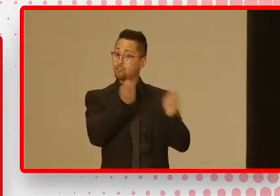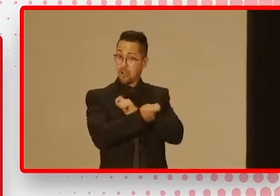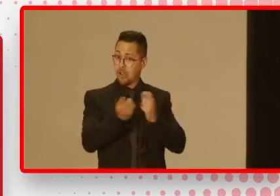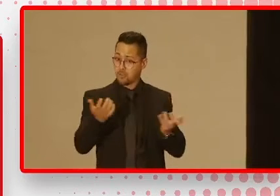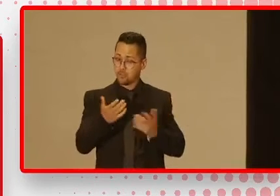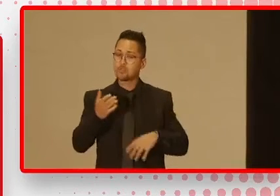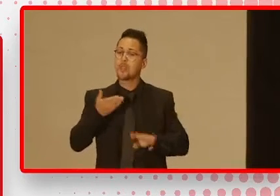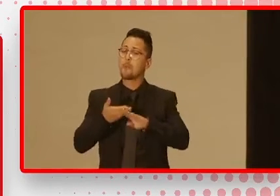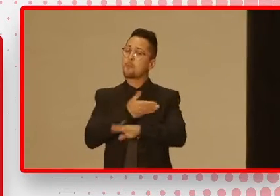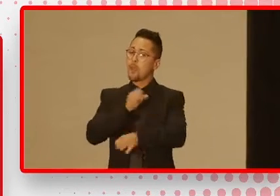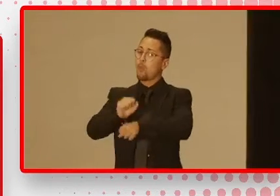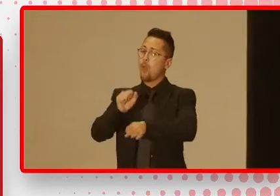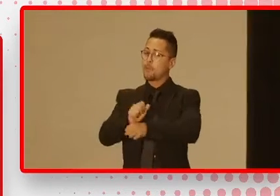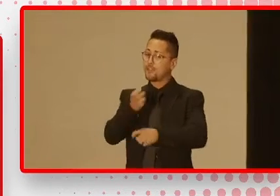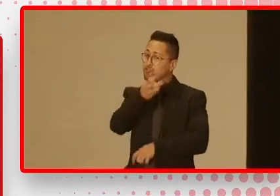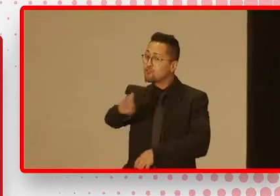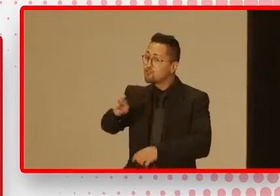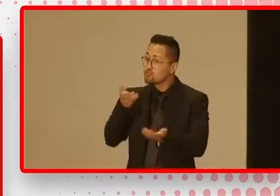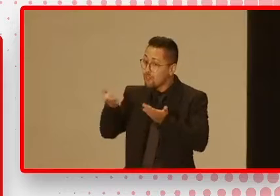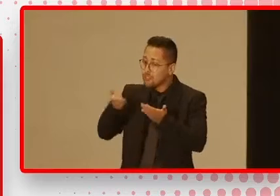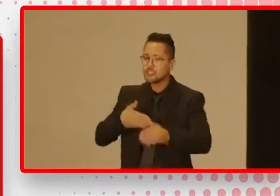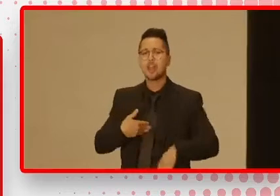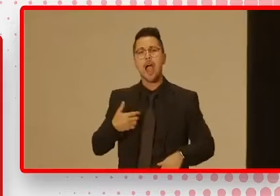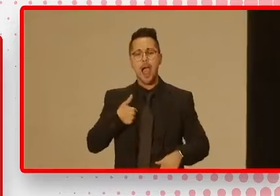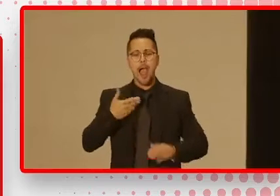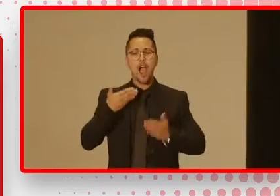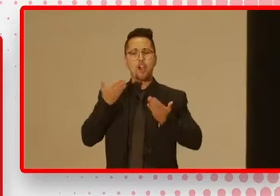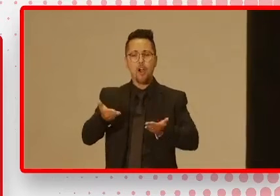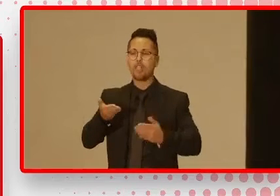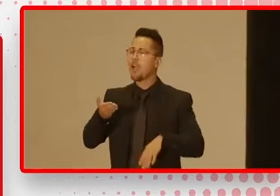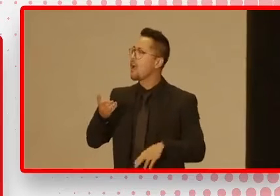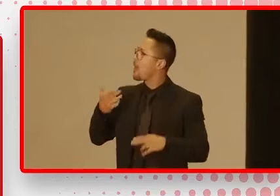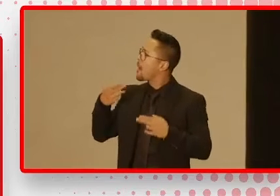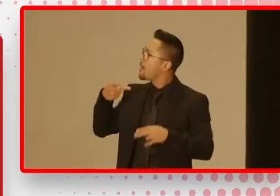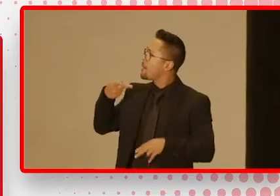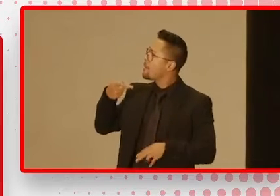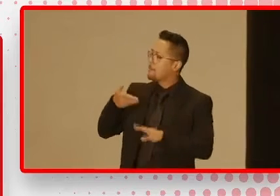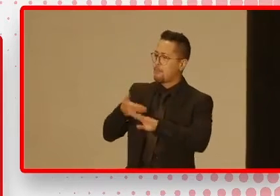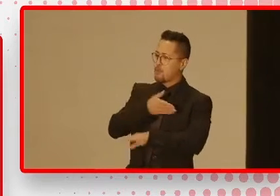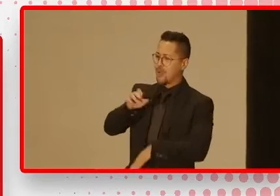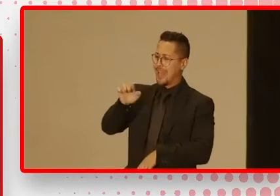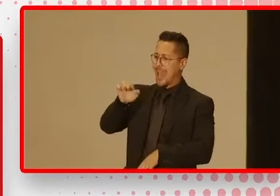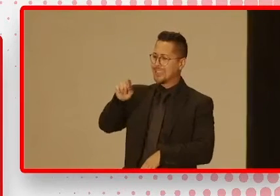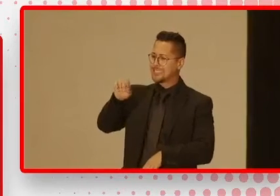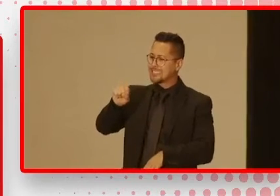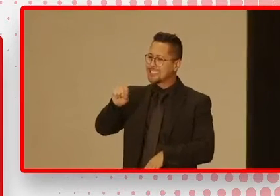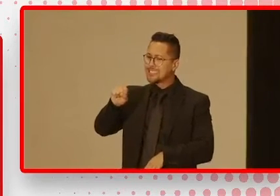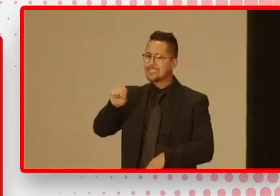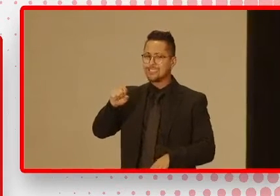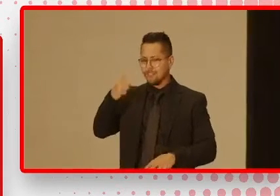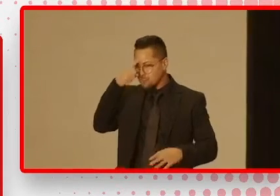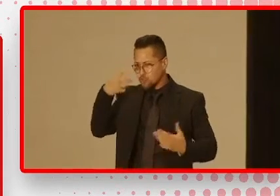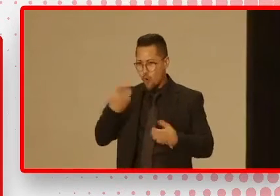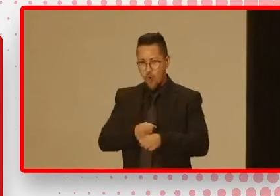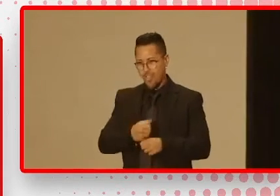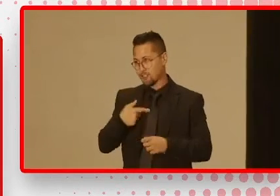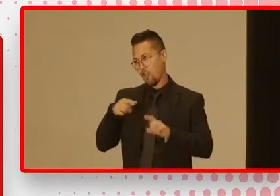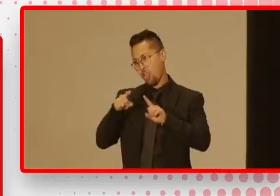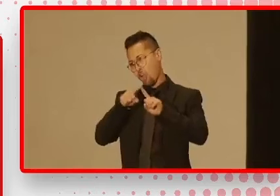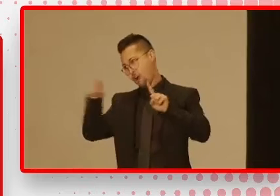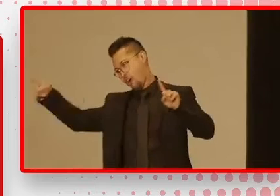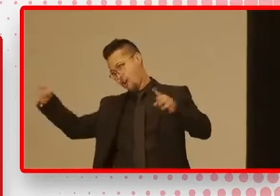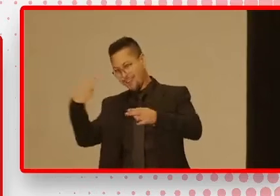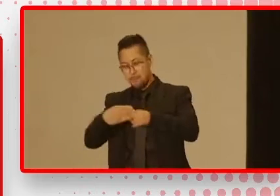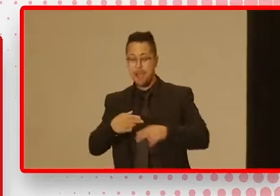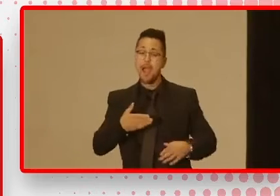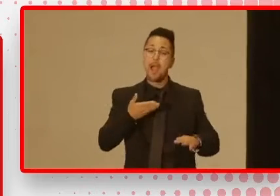pre-employment transition services. And I may call that PreEts for short, because that's another one of those long names. But the pre-employment